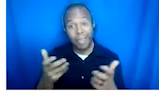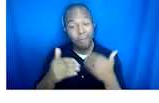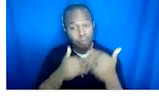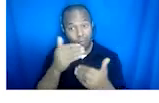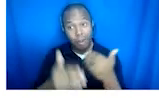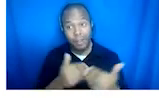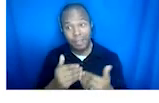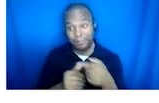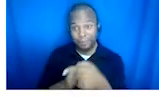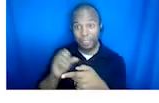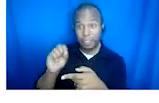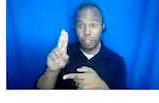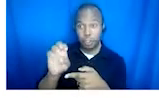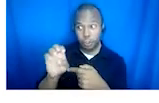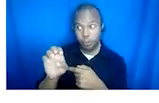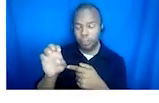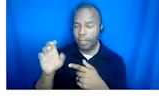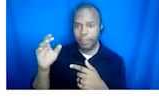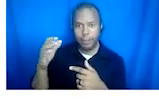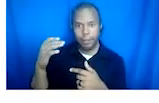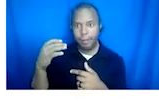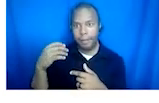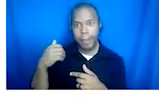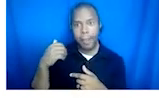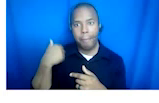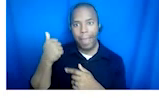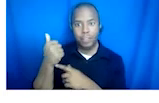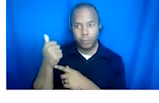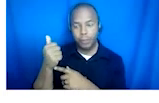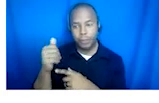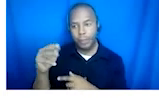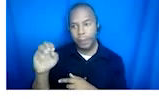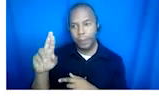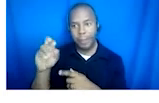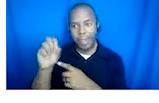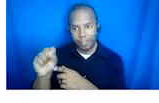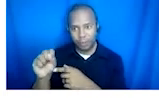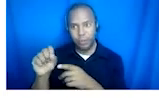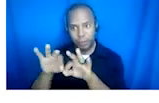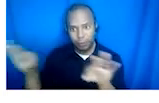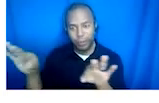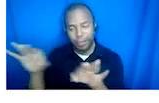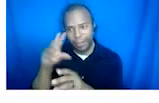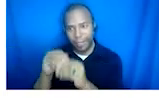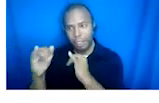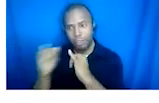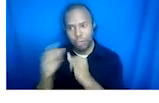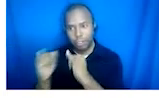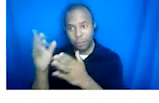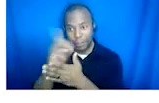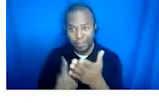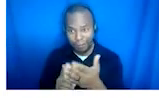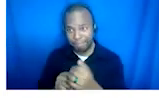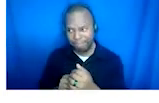a master's in instructional design. And how was it, Sue? It was